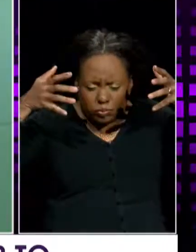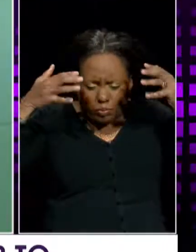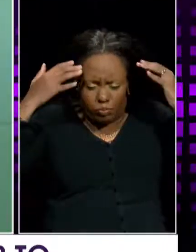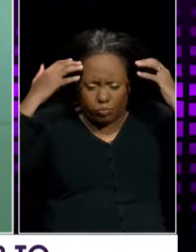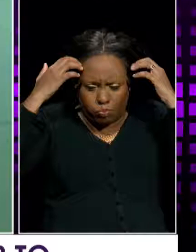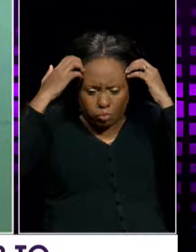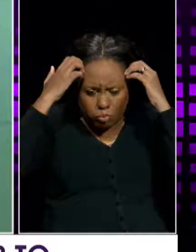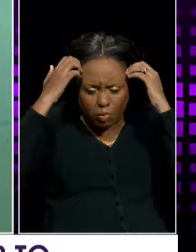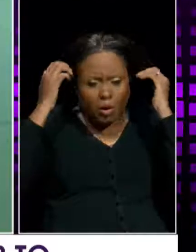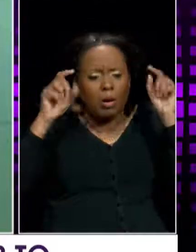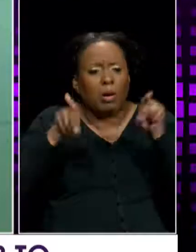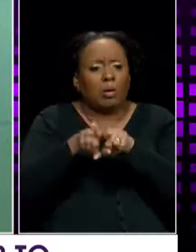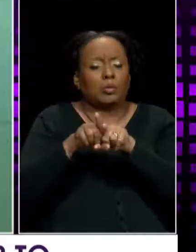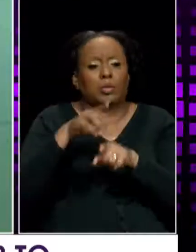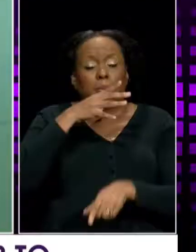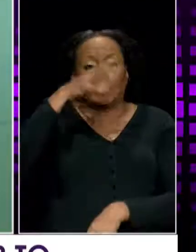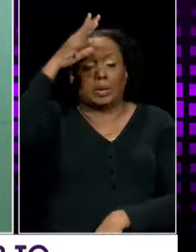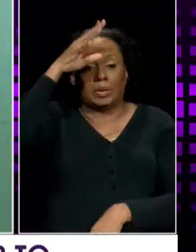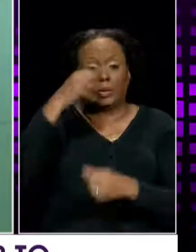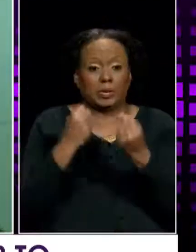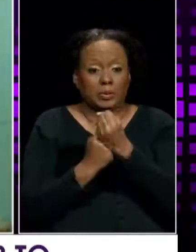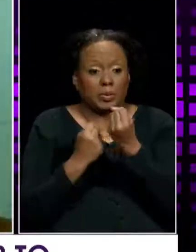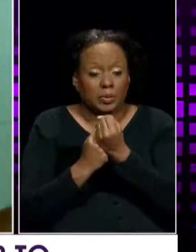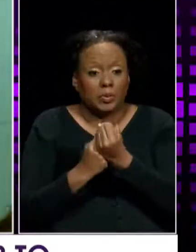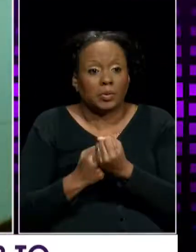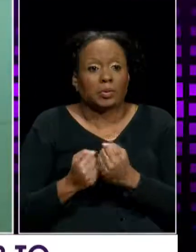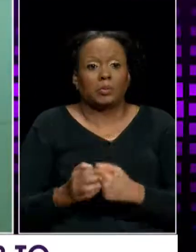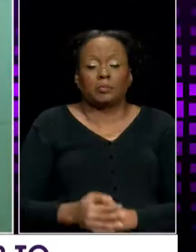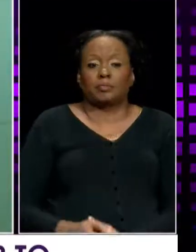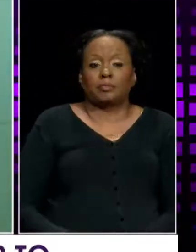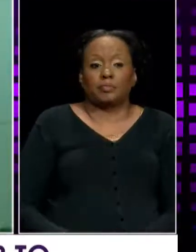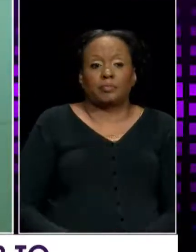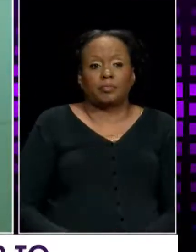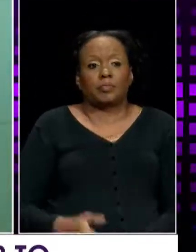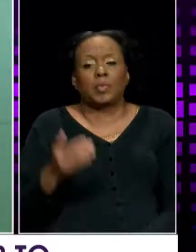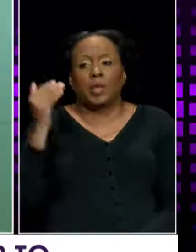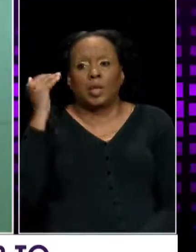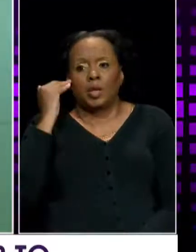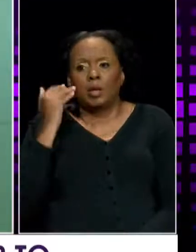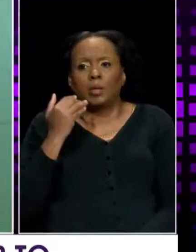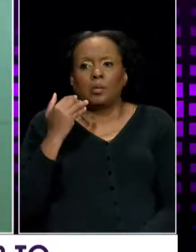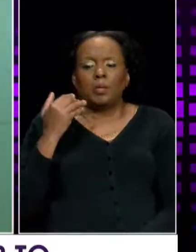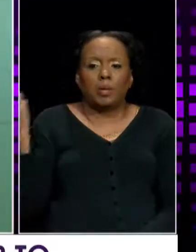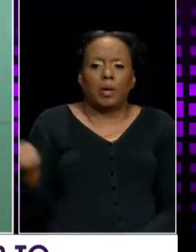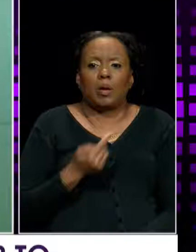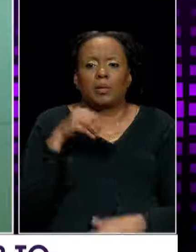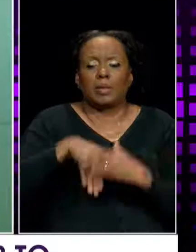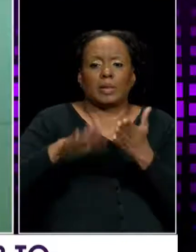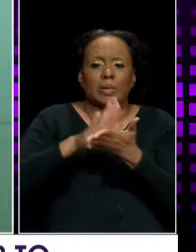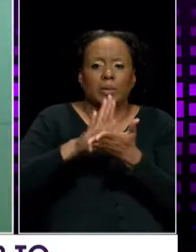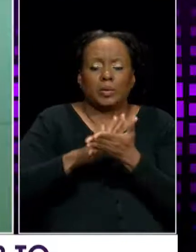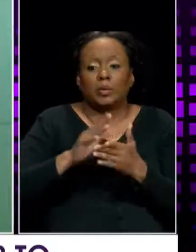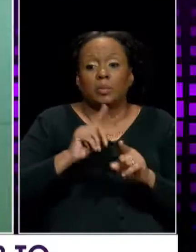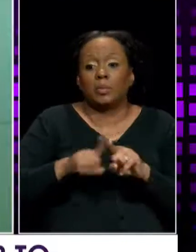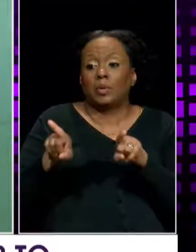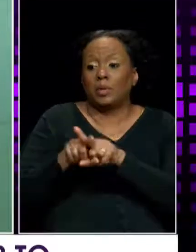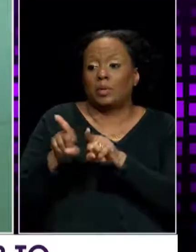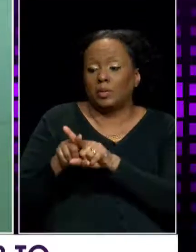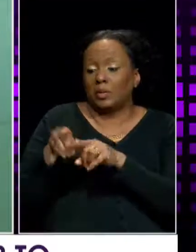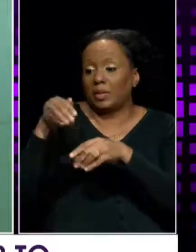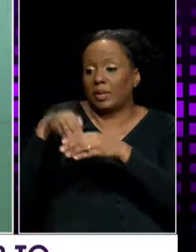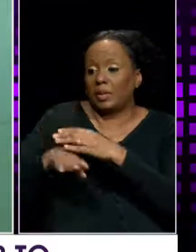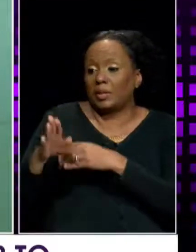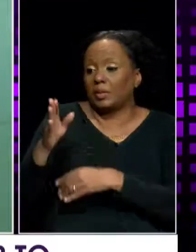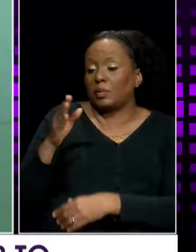parental support. So we spoke about before how we spend a lot of time in school. We spend a lot of time at home also. We need that support from